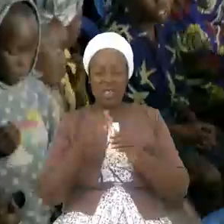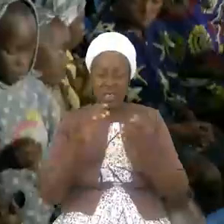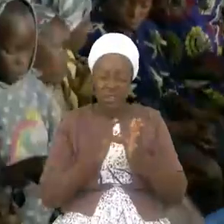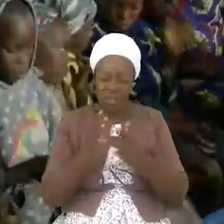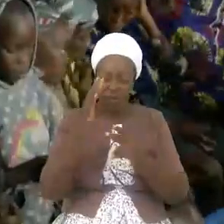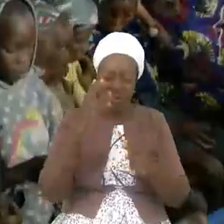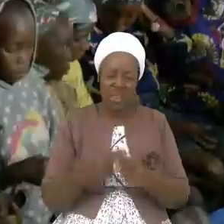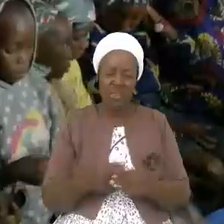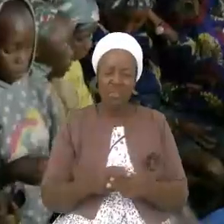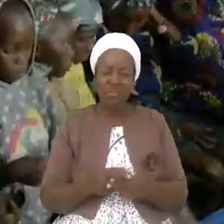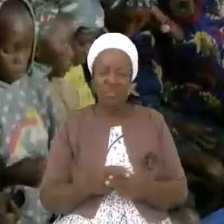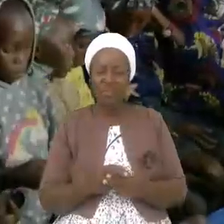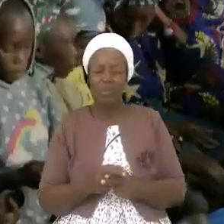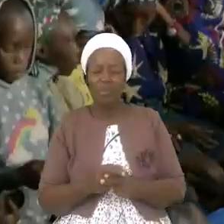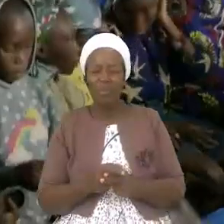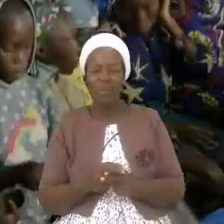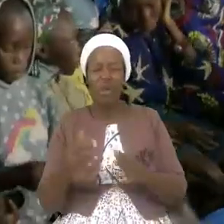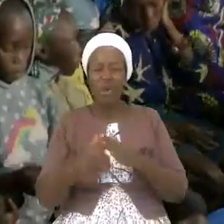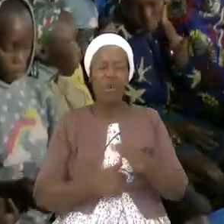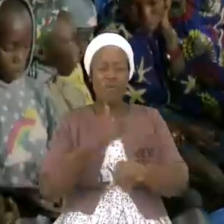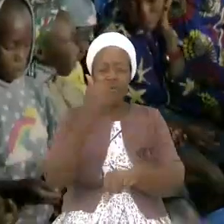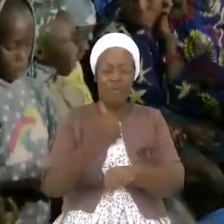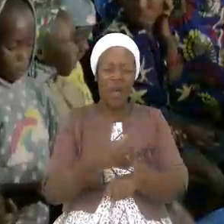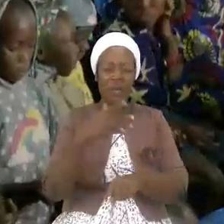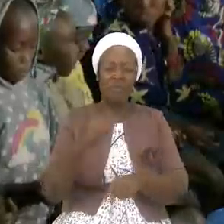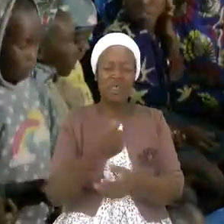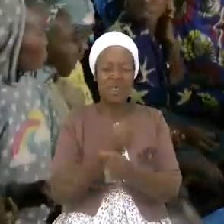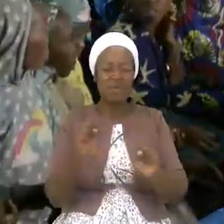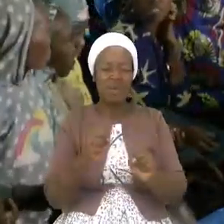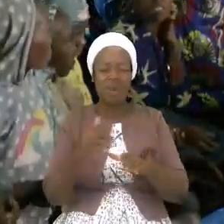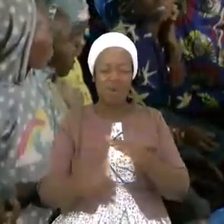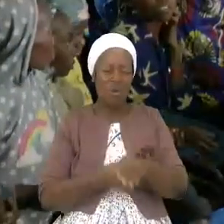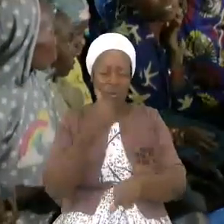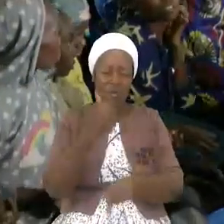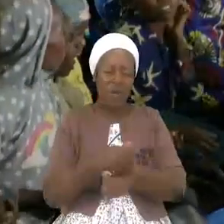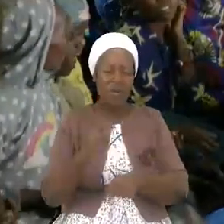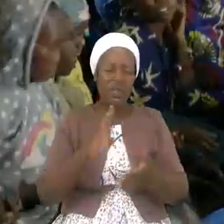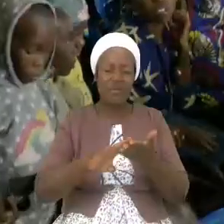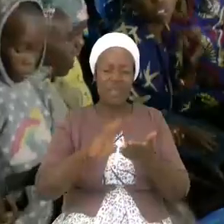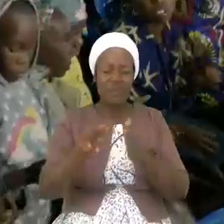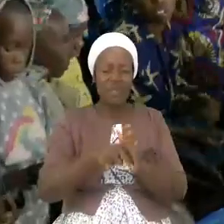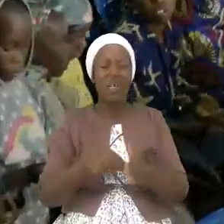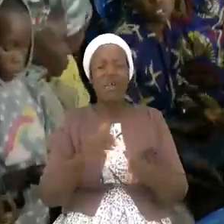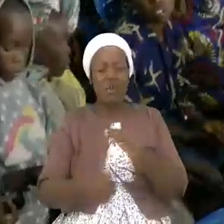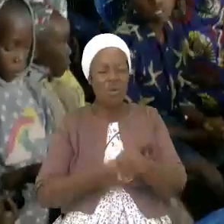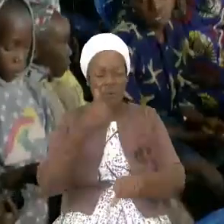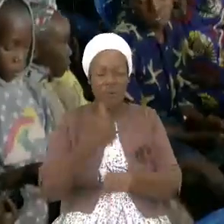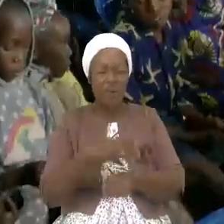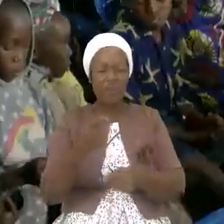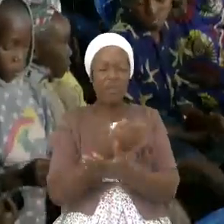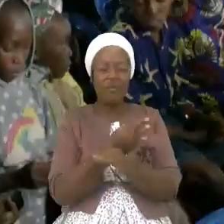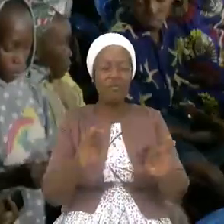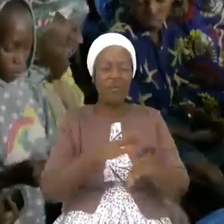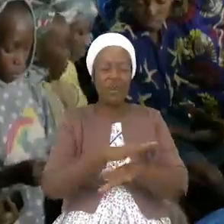salvation, confirm the forgiveness, confirm the freedom, and make them worthy. And